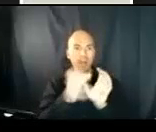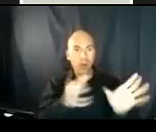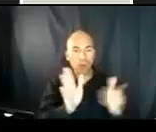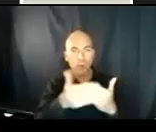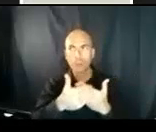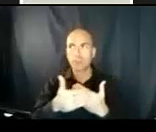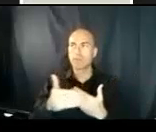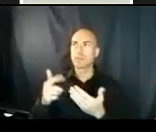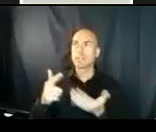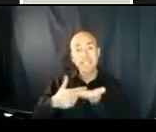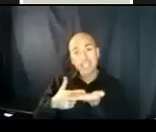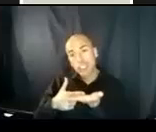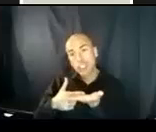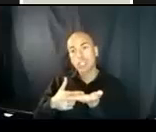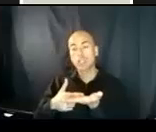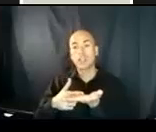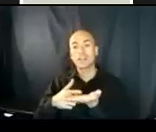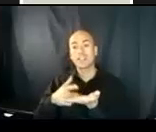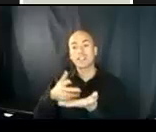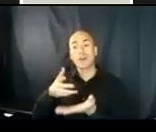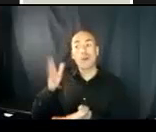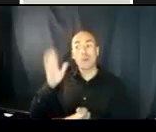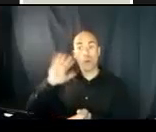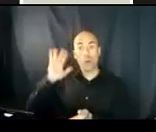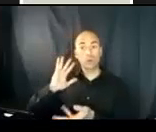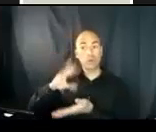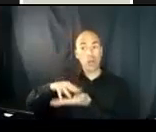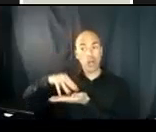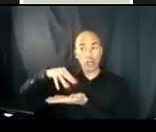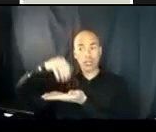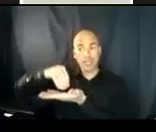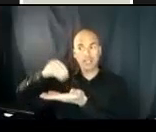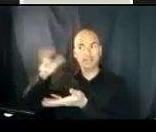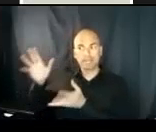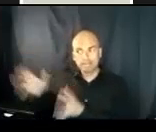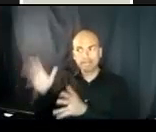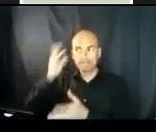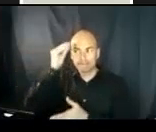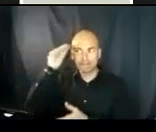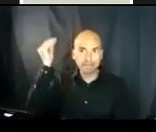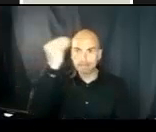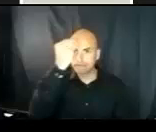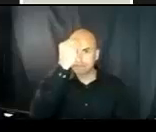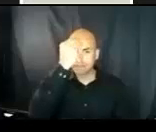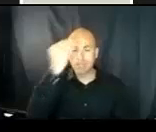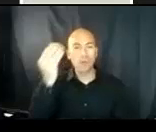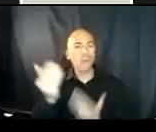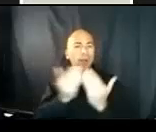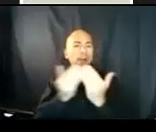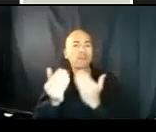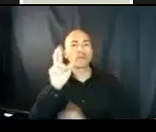you're activating prior learning, or you're doing any of those activities that you do. One of the things that is critical